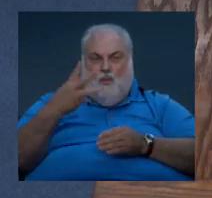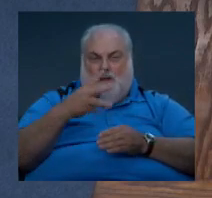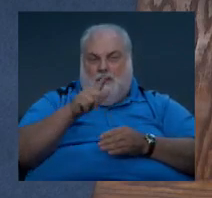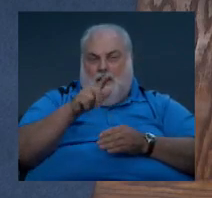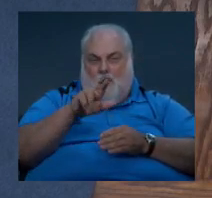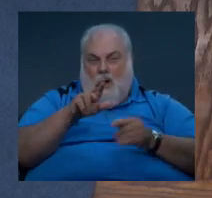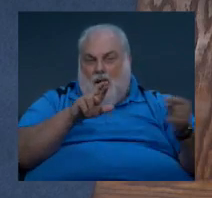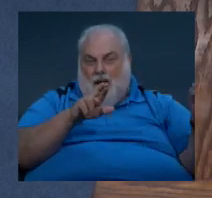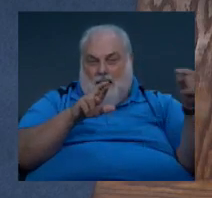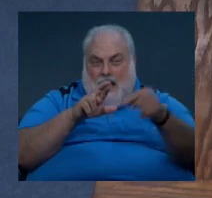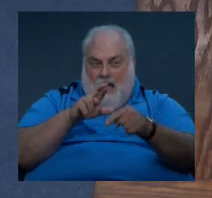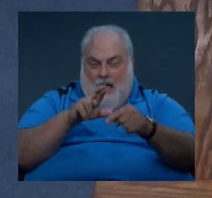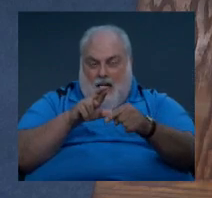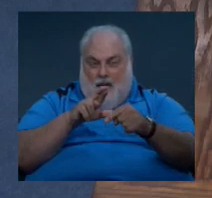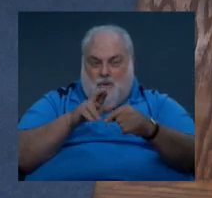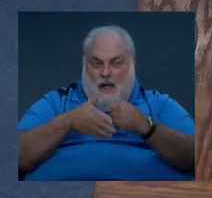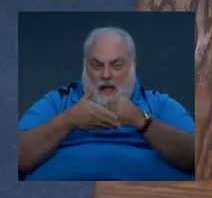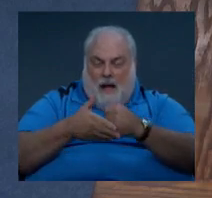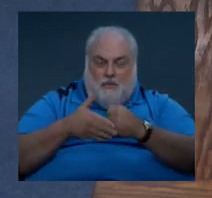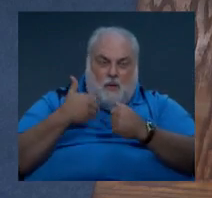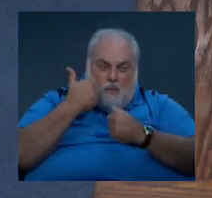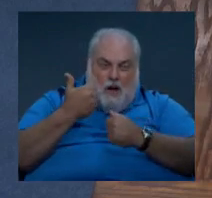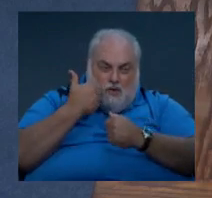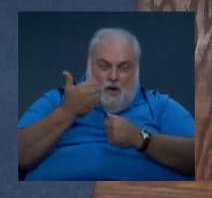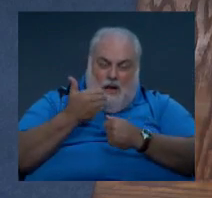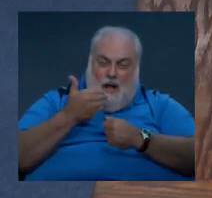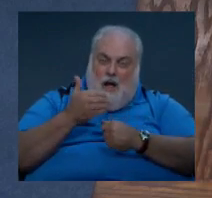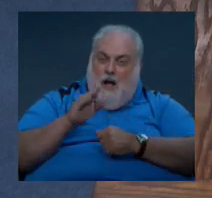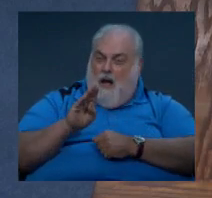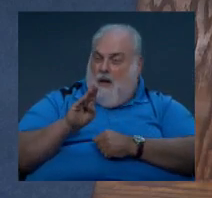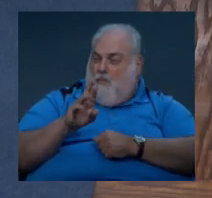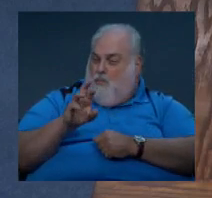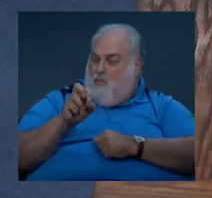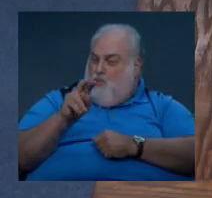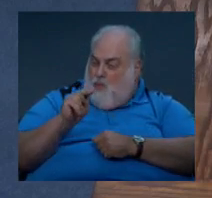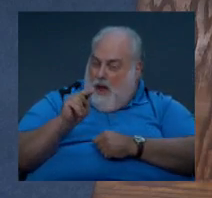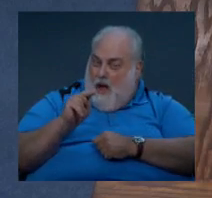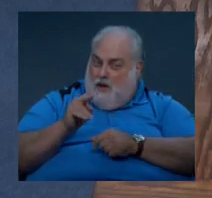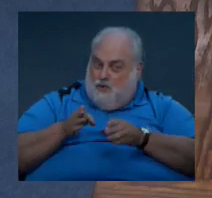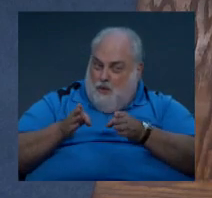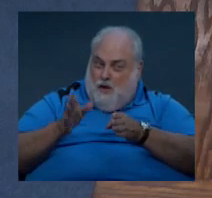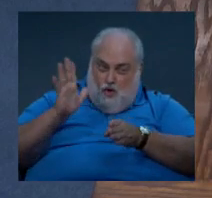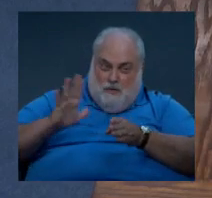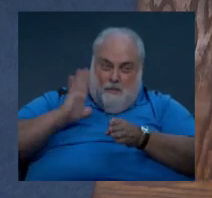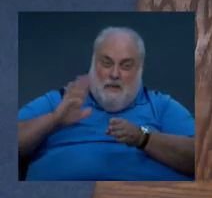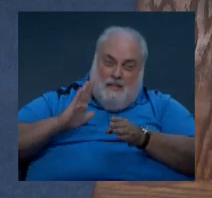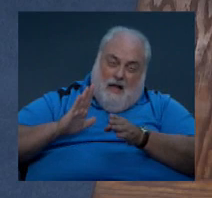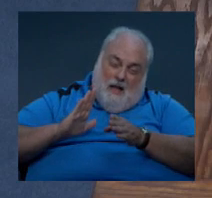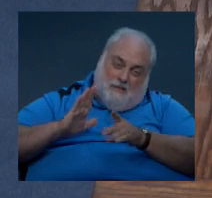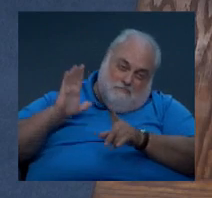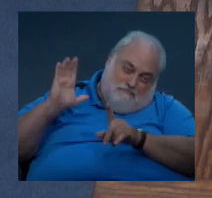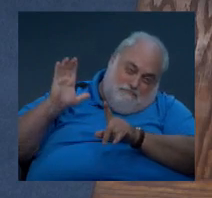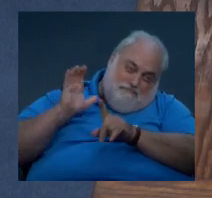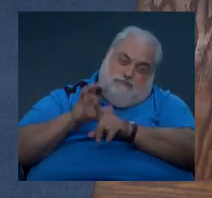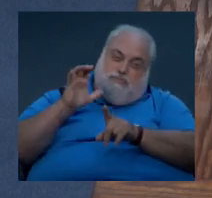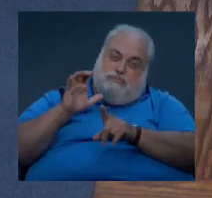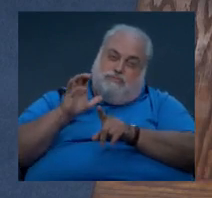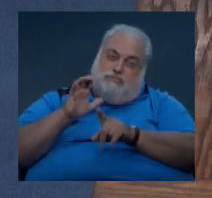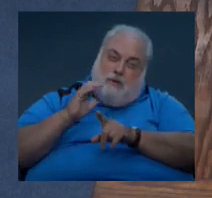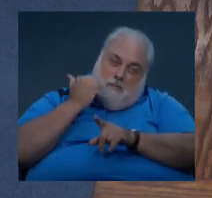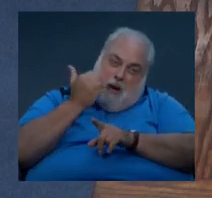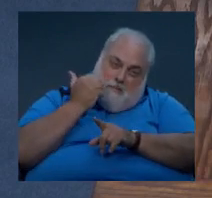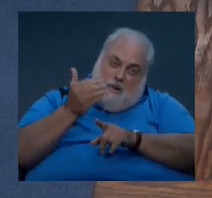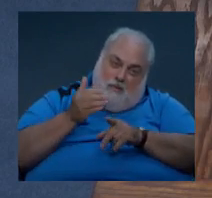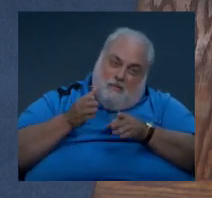Rock trying to help these prostitutes. Brown Street used to be the main prostitution stroll in the city, from Roosevelt